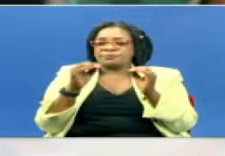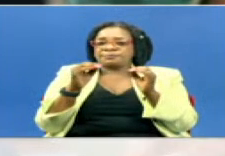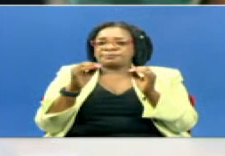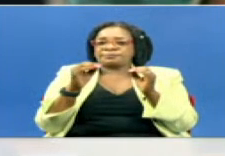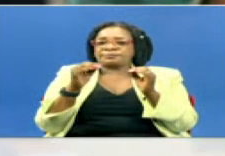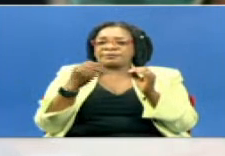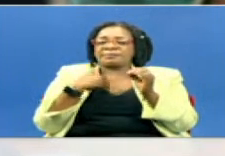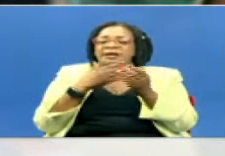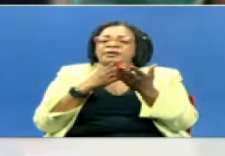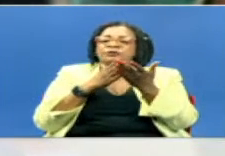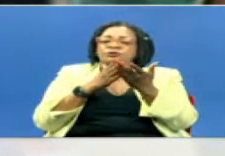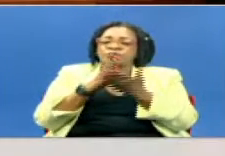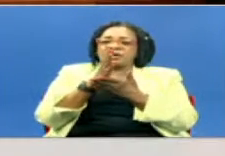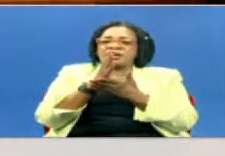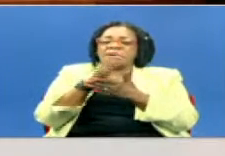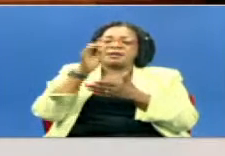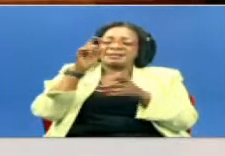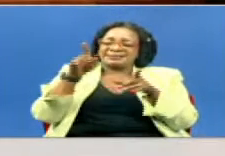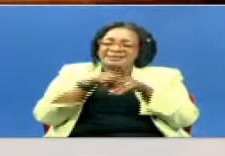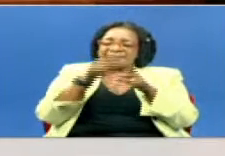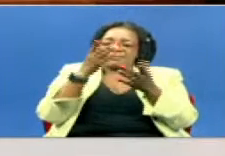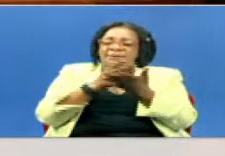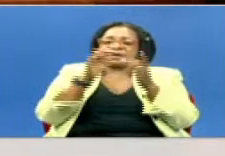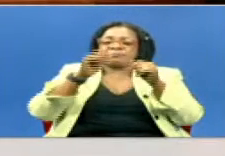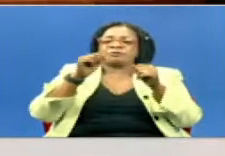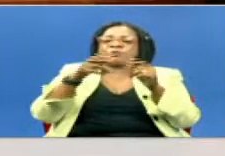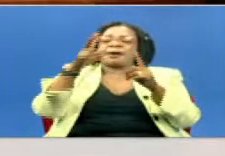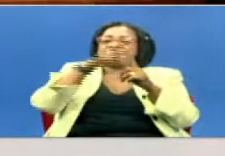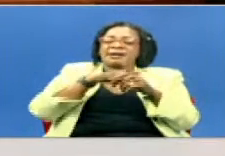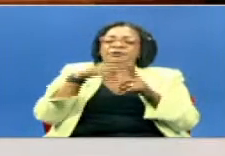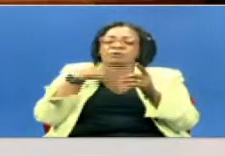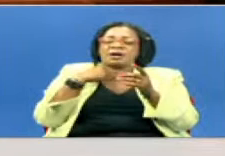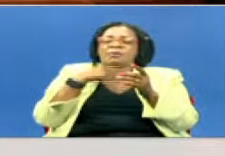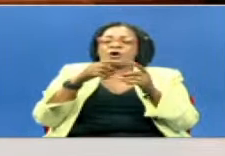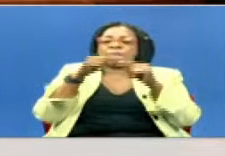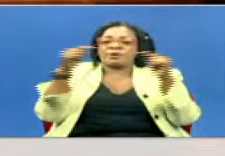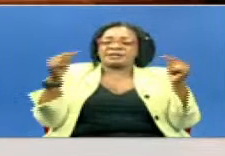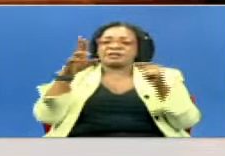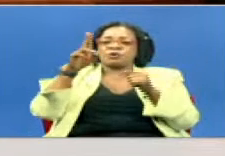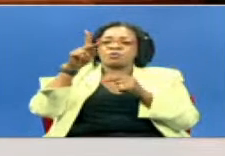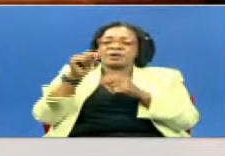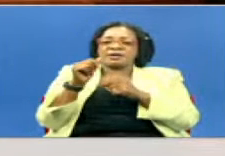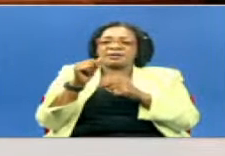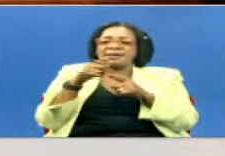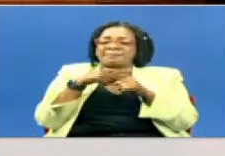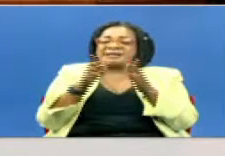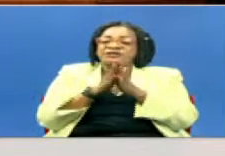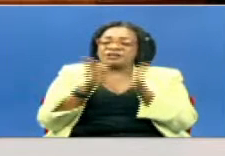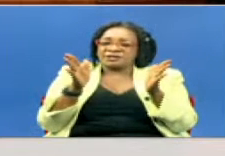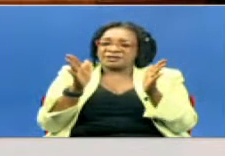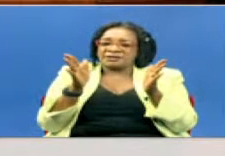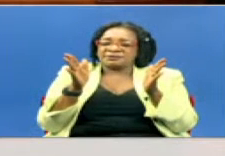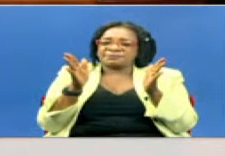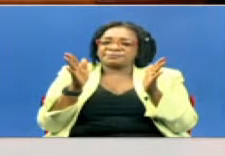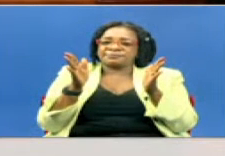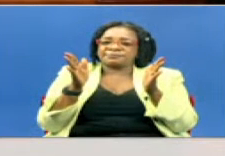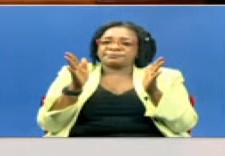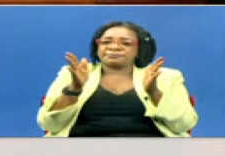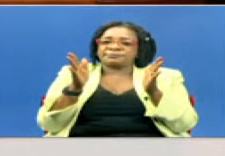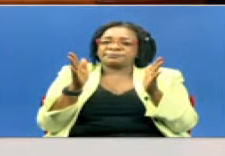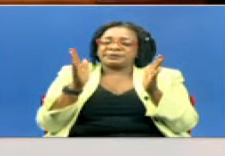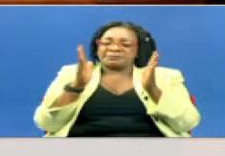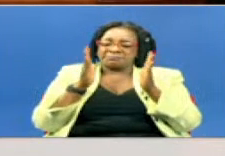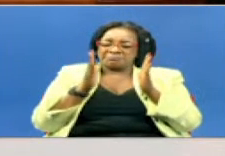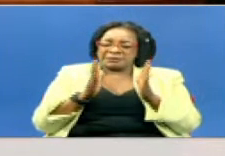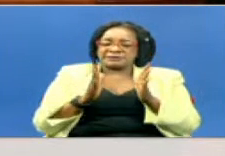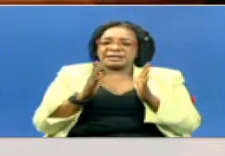sure the same would have applied to our opponents in UDA. But generally, so I personally believe that